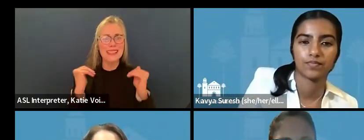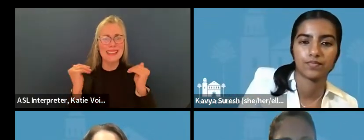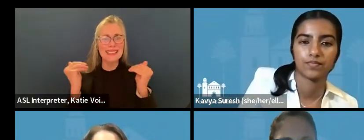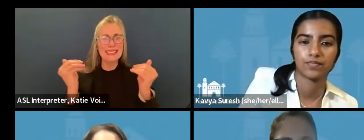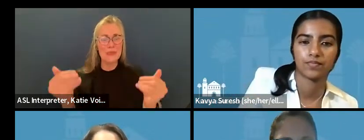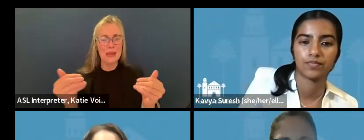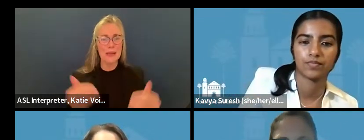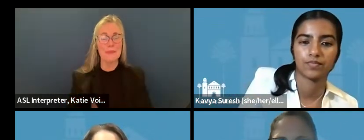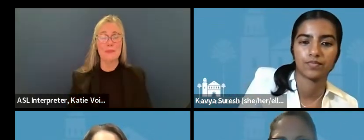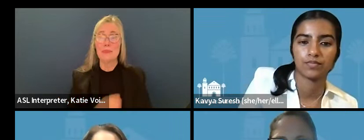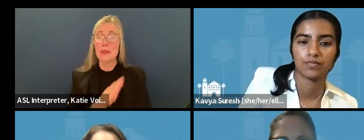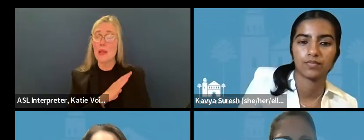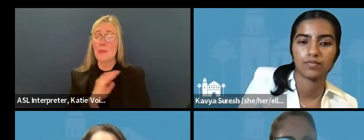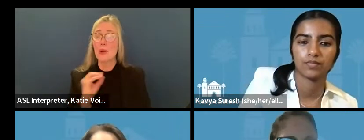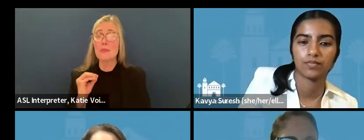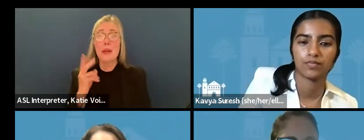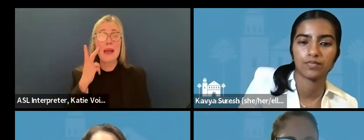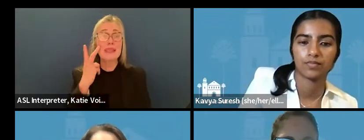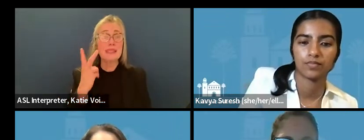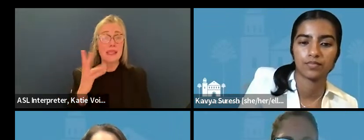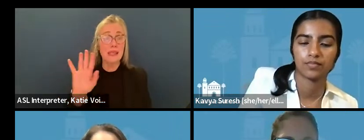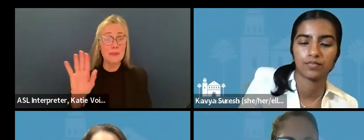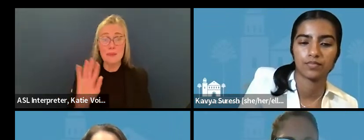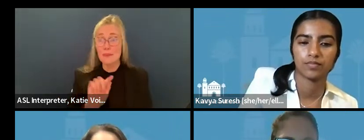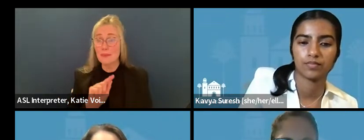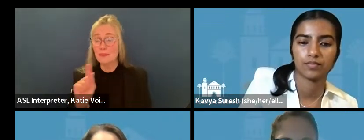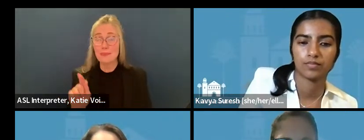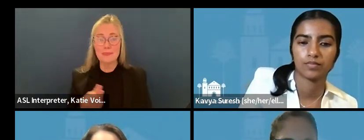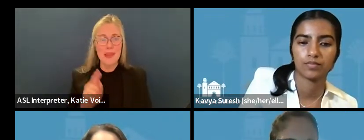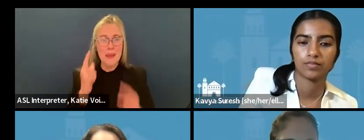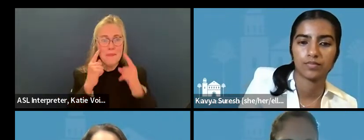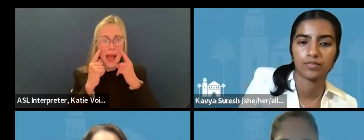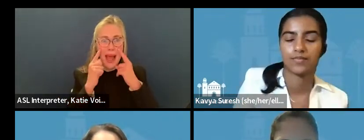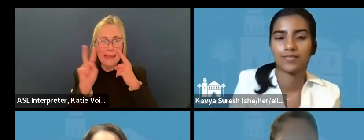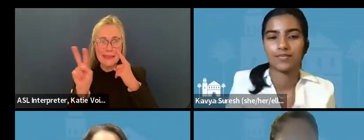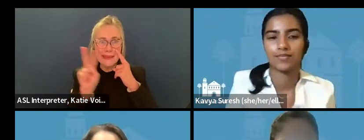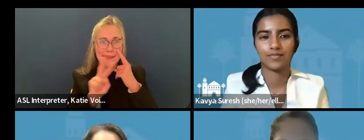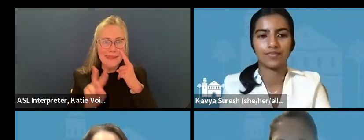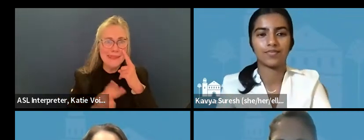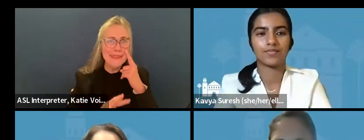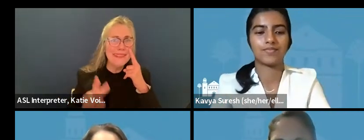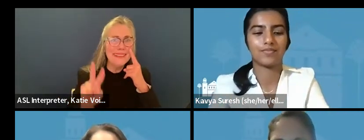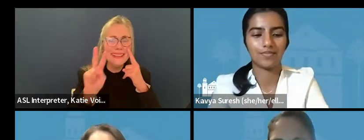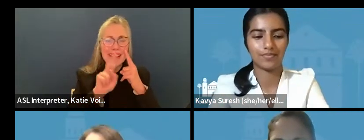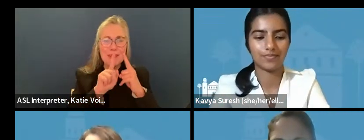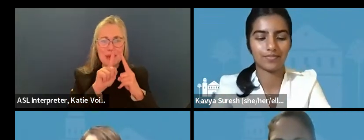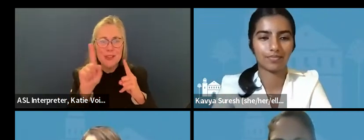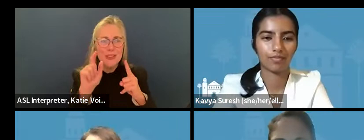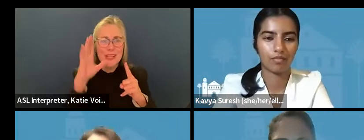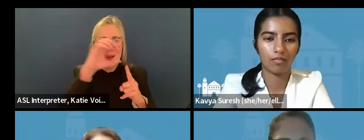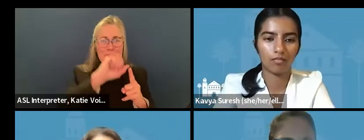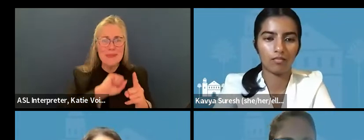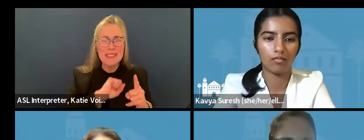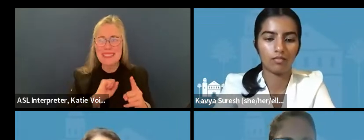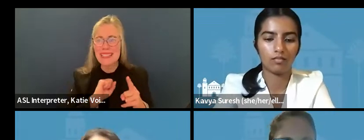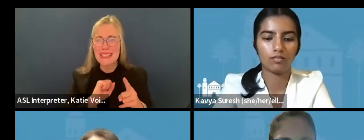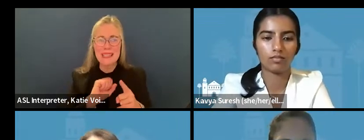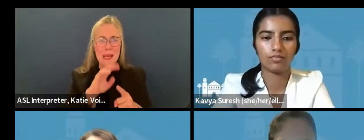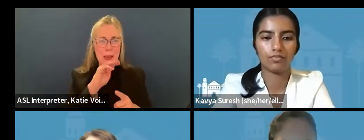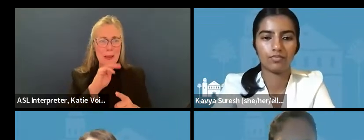Board members, other board members that I'm seeing, making sure, training my eyes to I'm scanning the Zoom to make sure I'm not missing anyone. Ms.